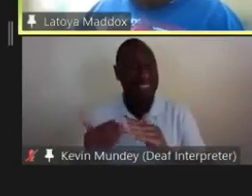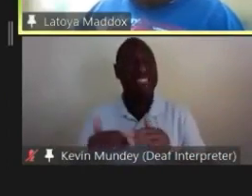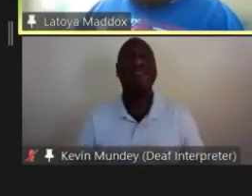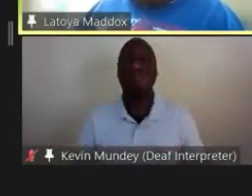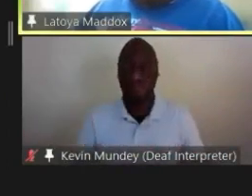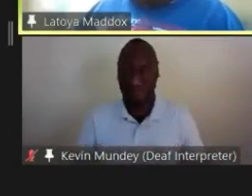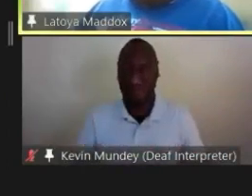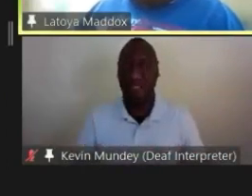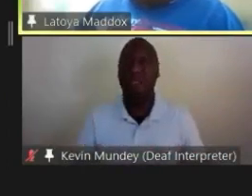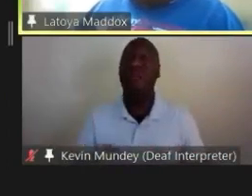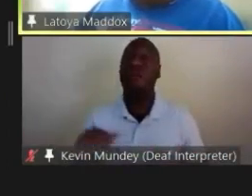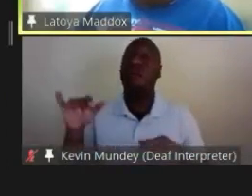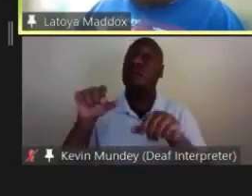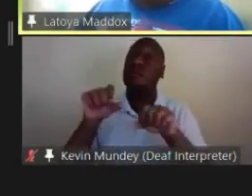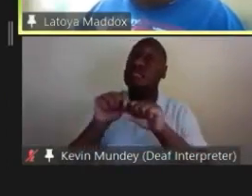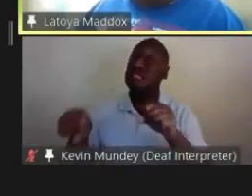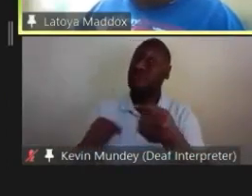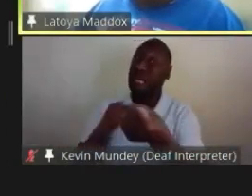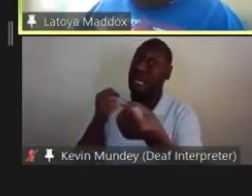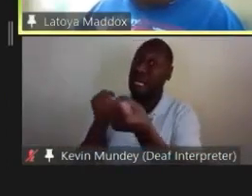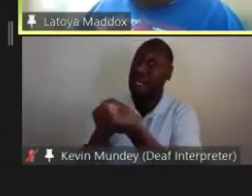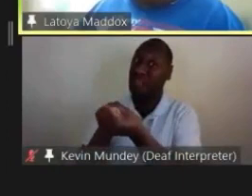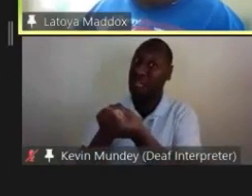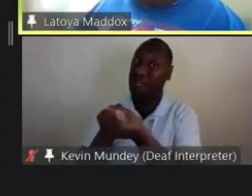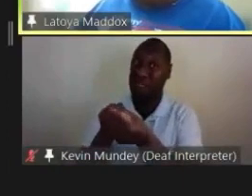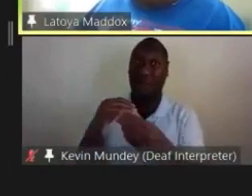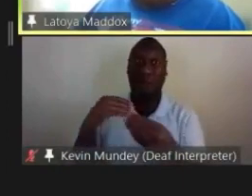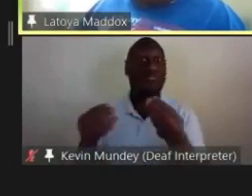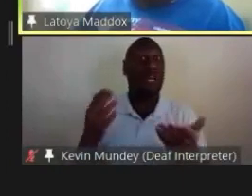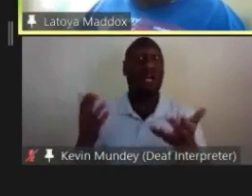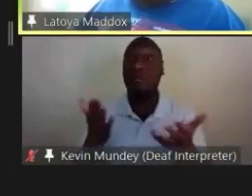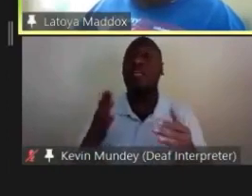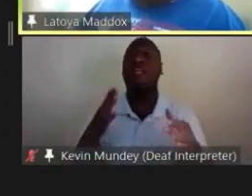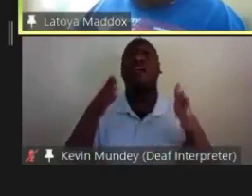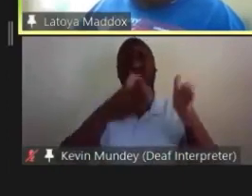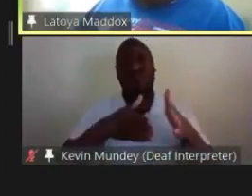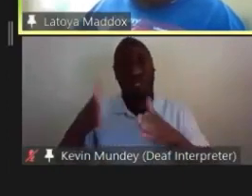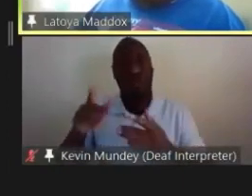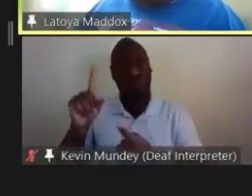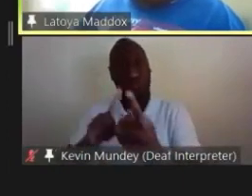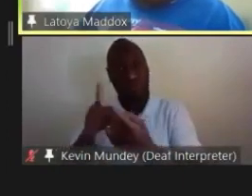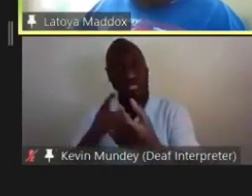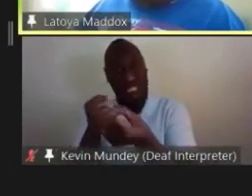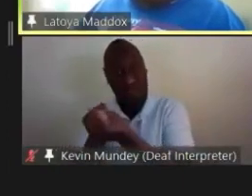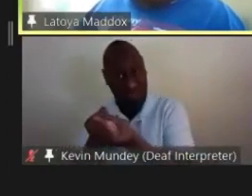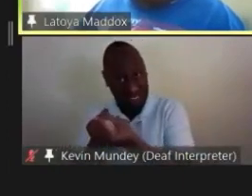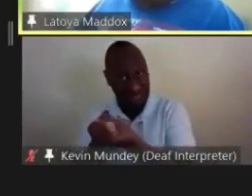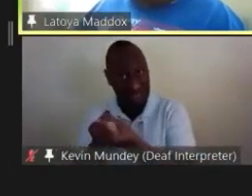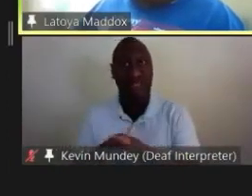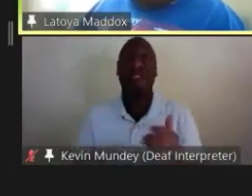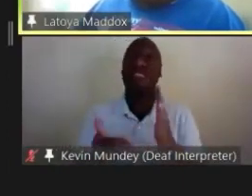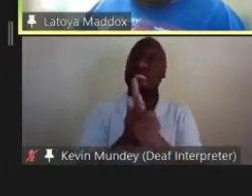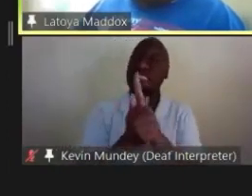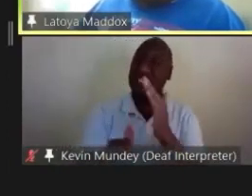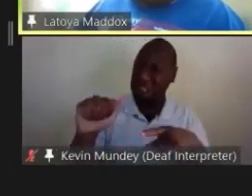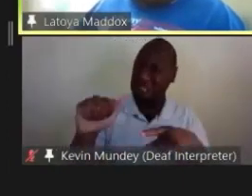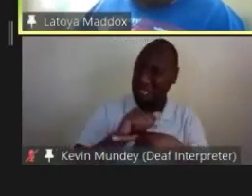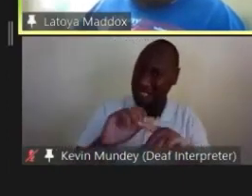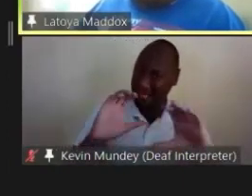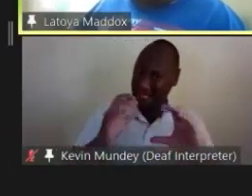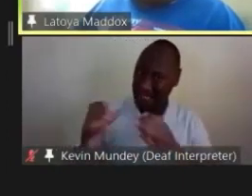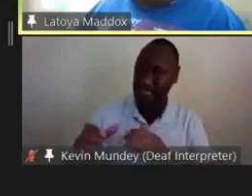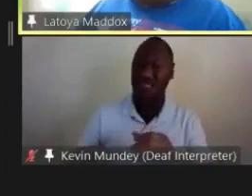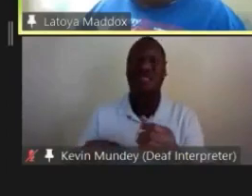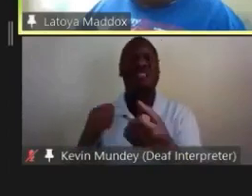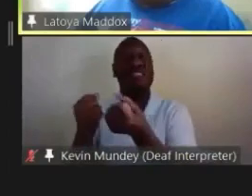systems advocacy as well as provide individual advocacy. Our skills training classes and peer support groups are